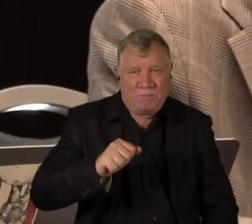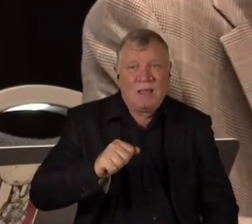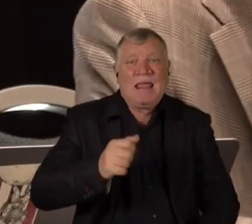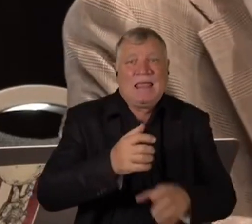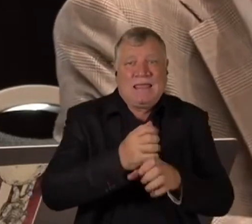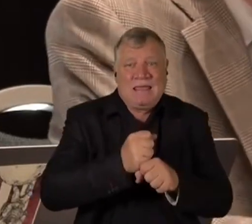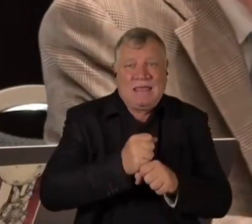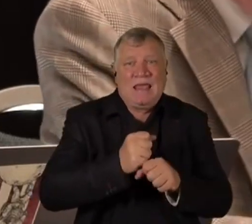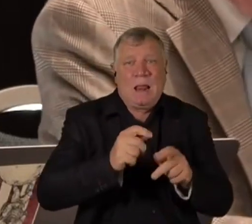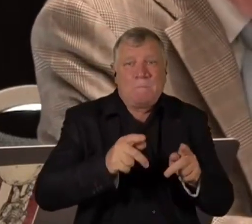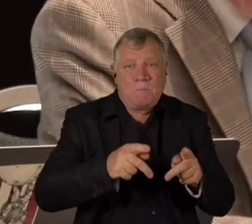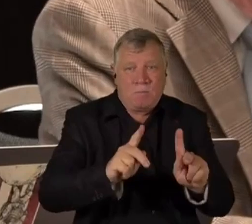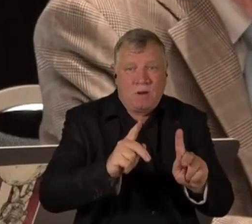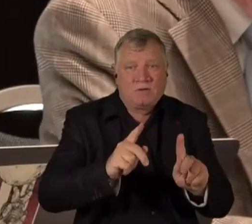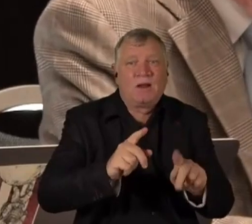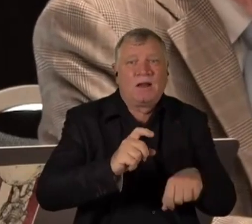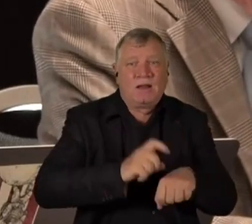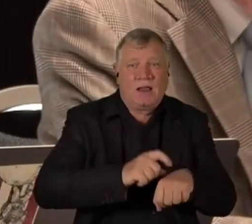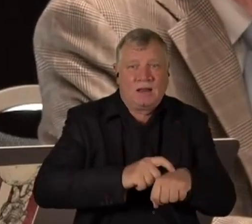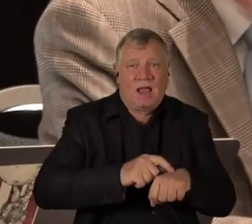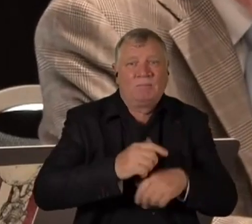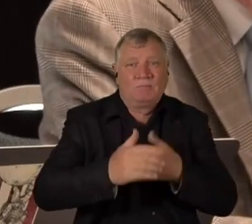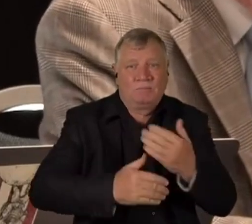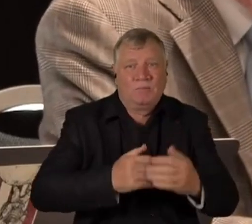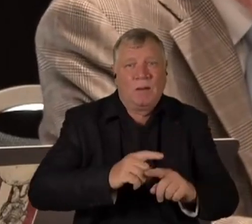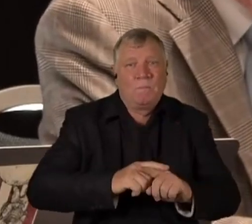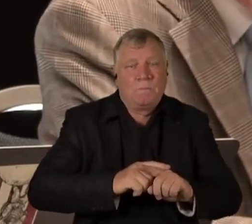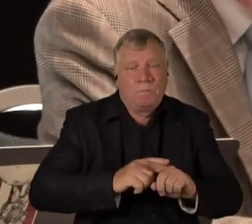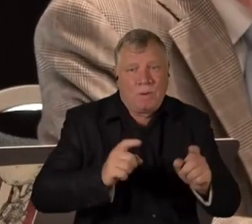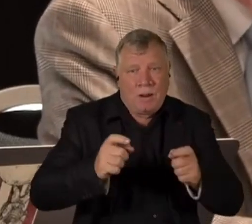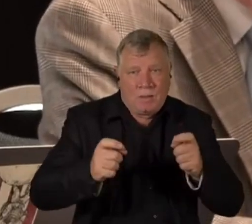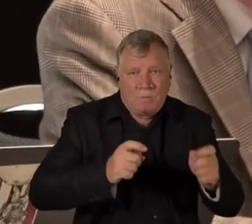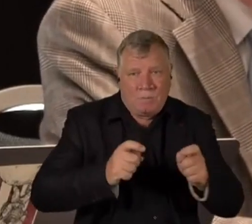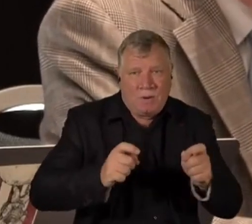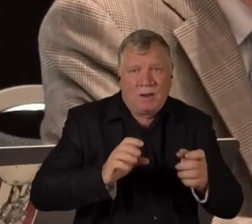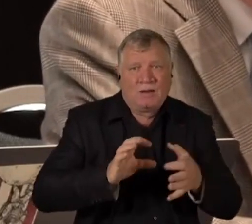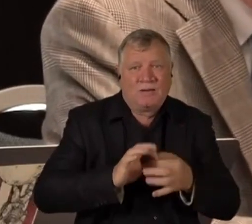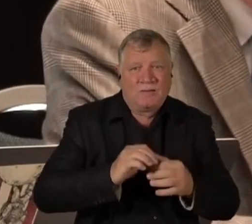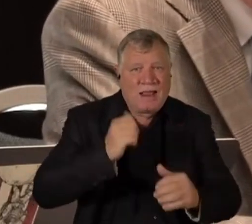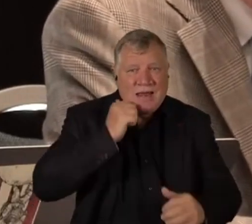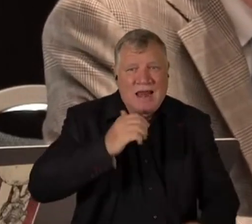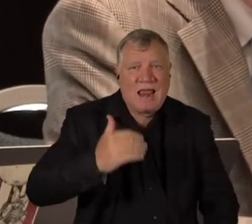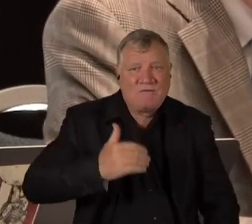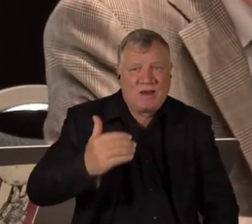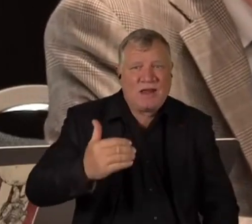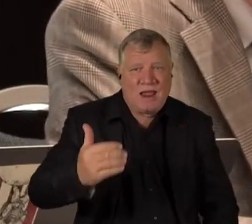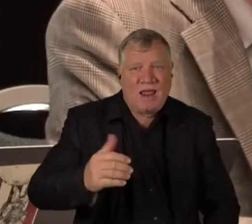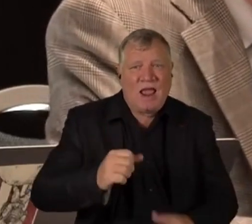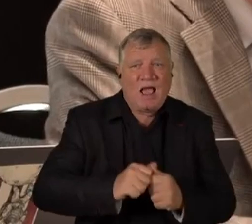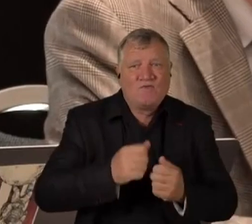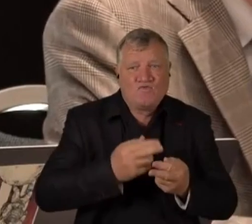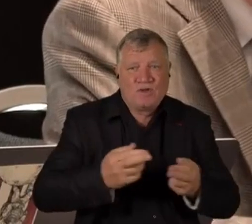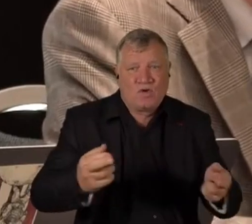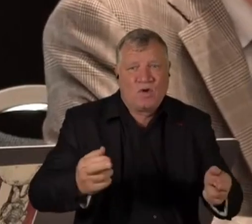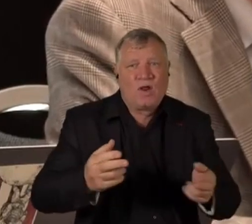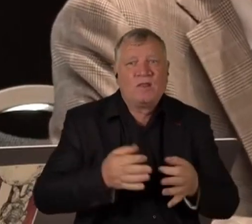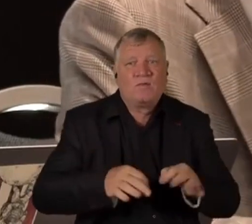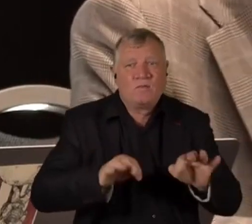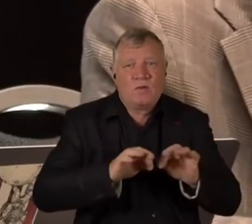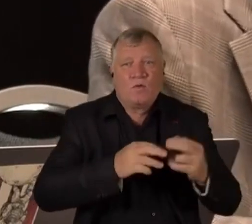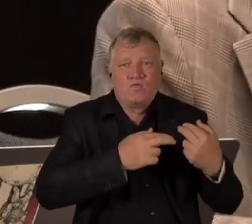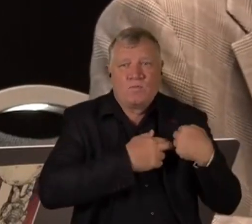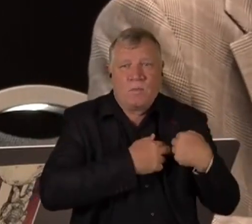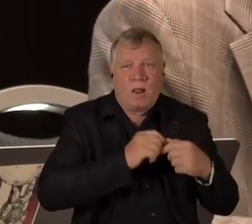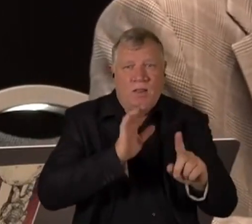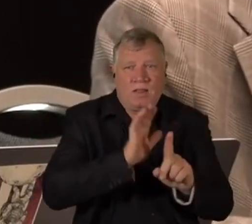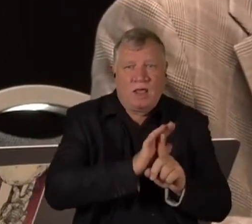time. Nonetheless, management of the projects, the execution of the day-to-day deployment of the resources is the